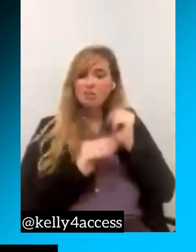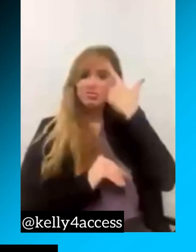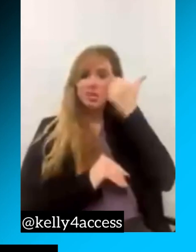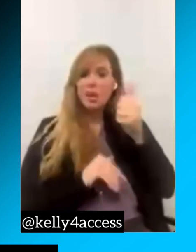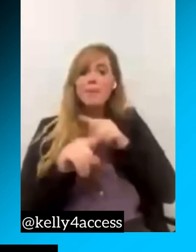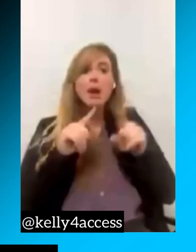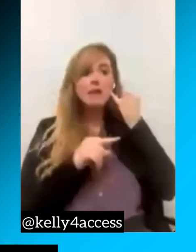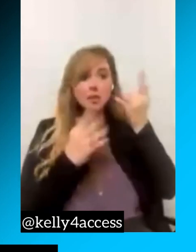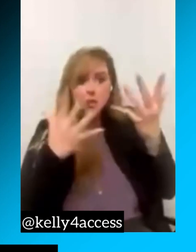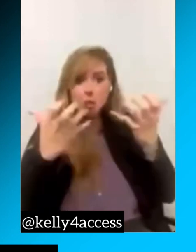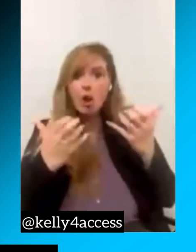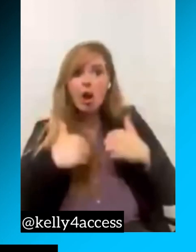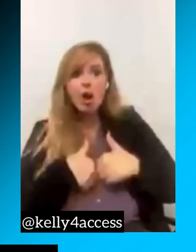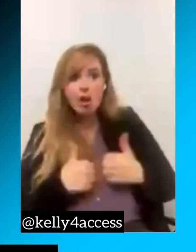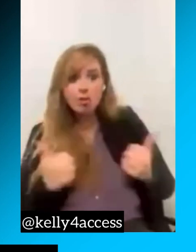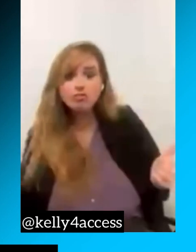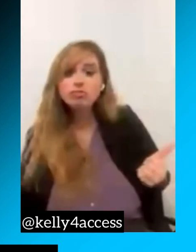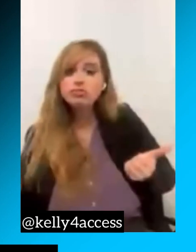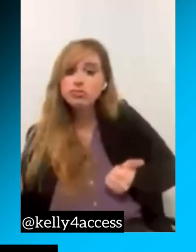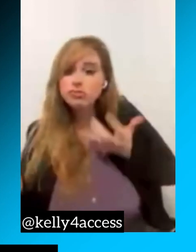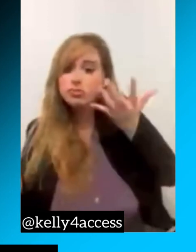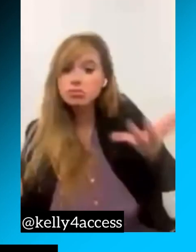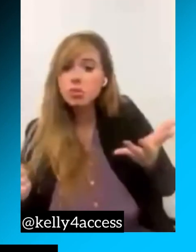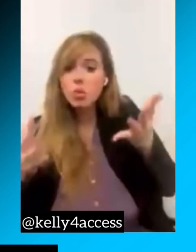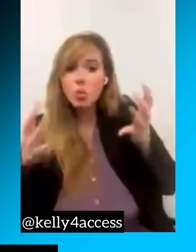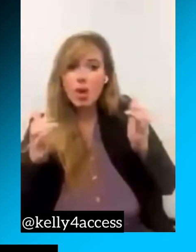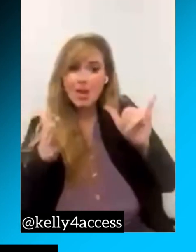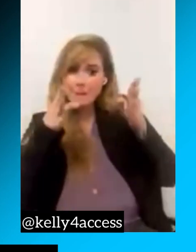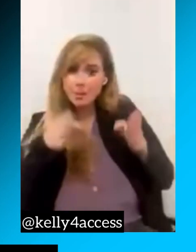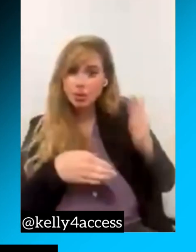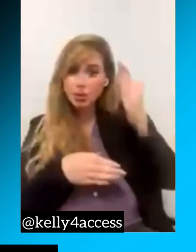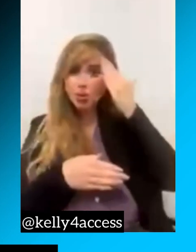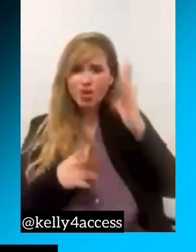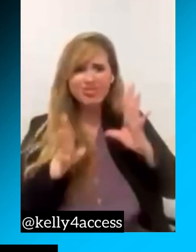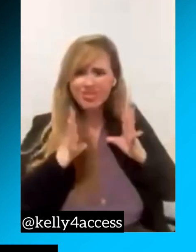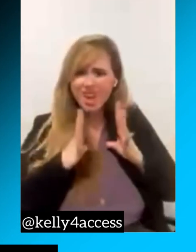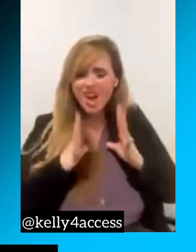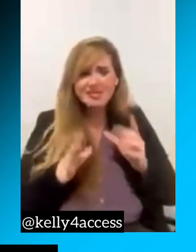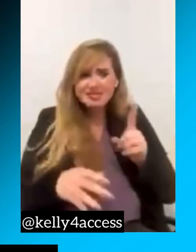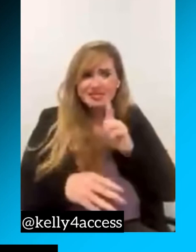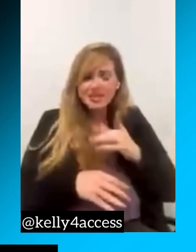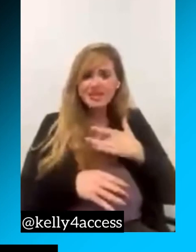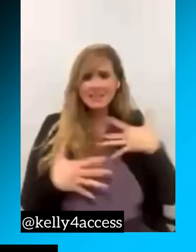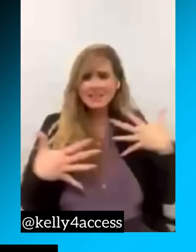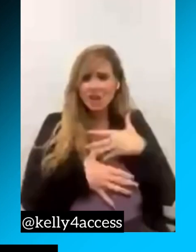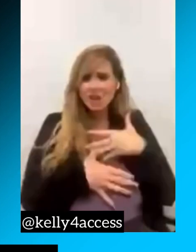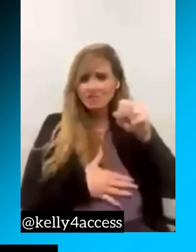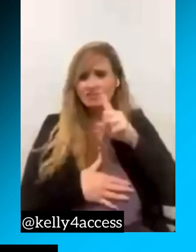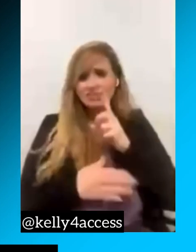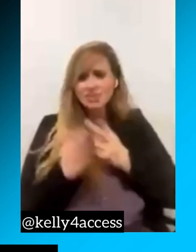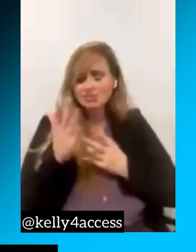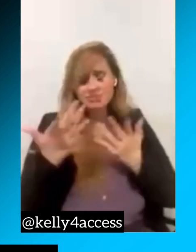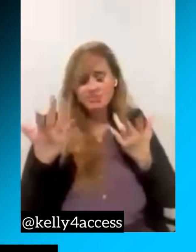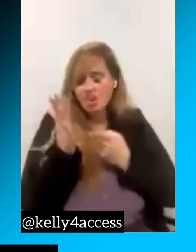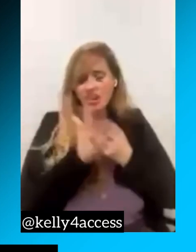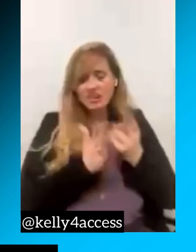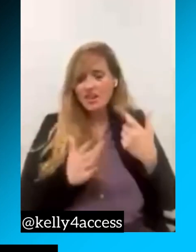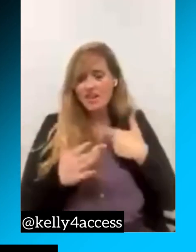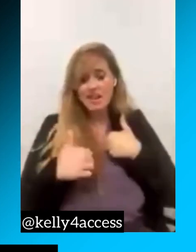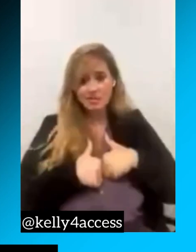allow someone into your life in that intimate way, it can be scary. I understand. Trust me, I've come out more times than I